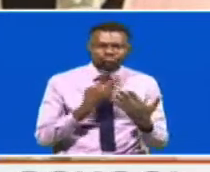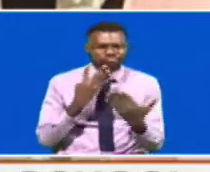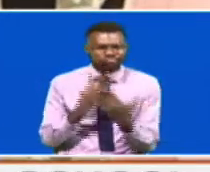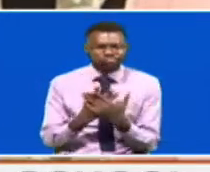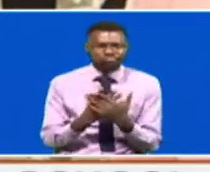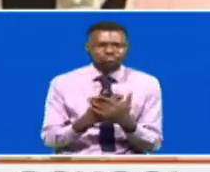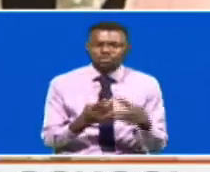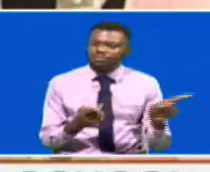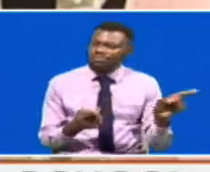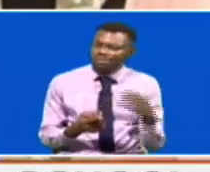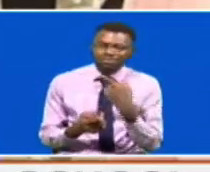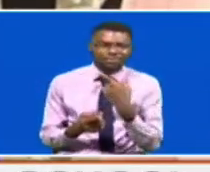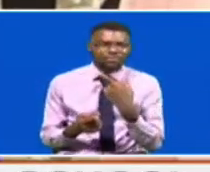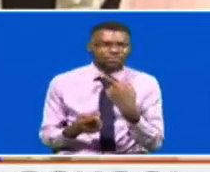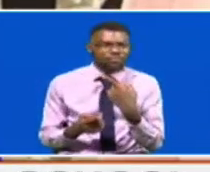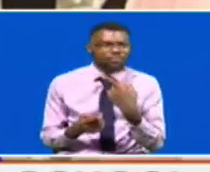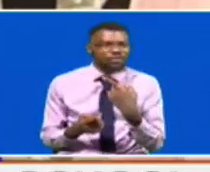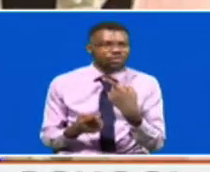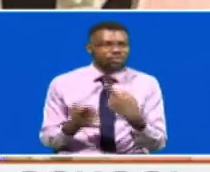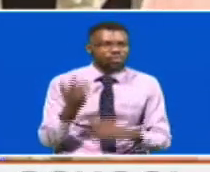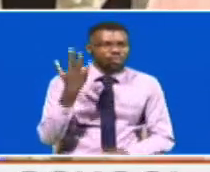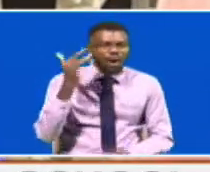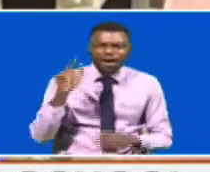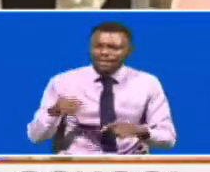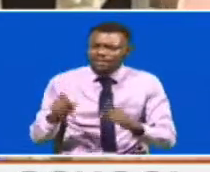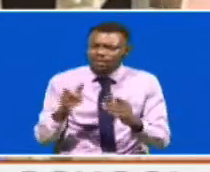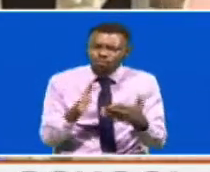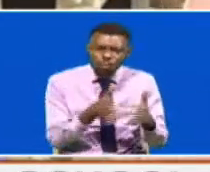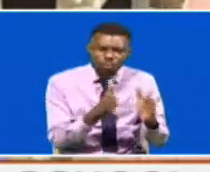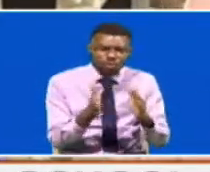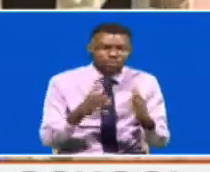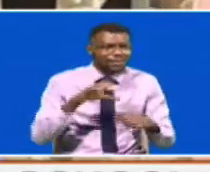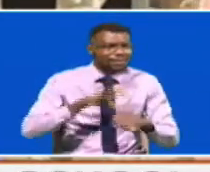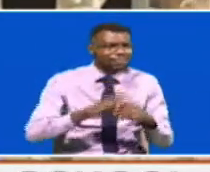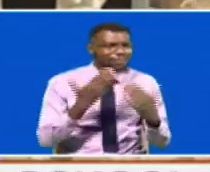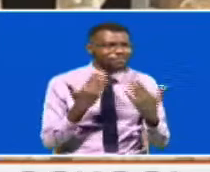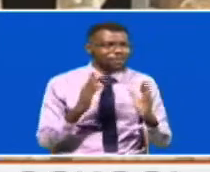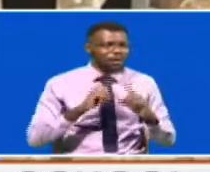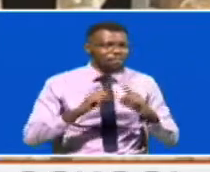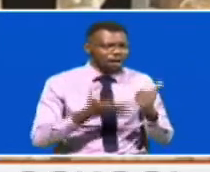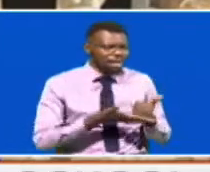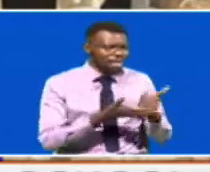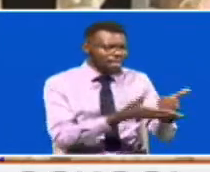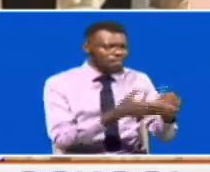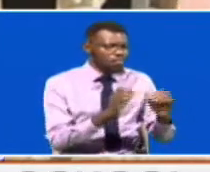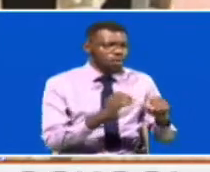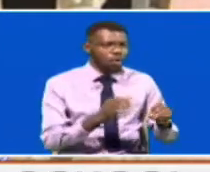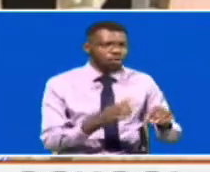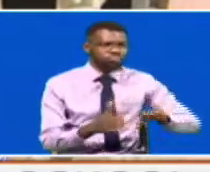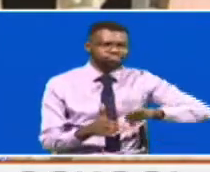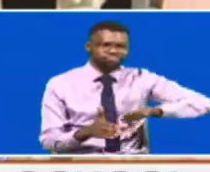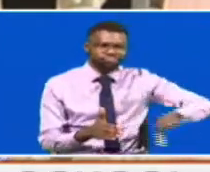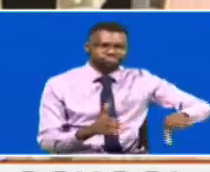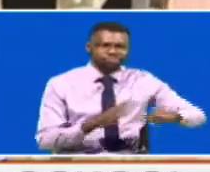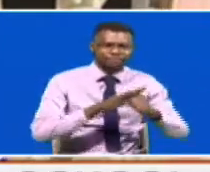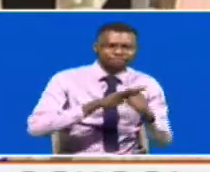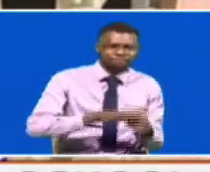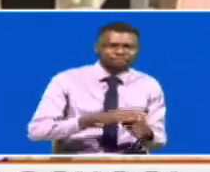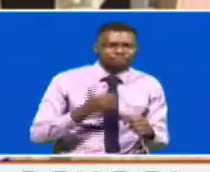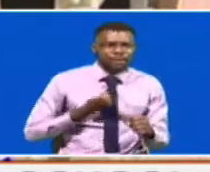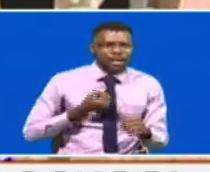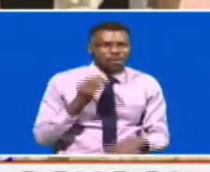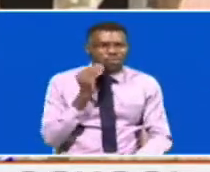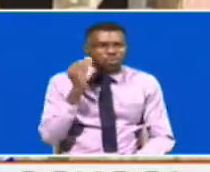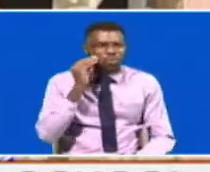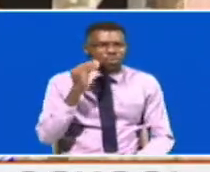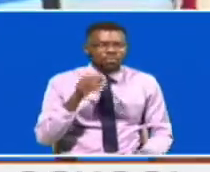kwa sababu kwanza alipata hiyo nafasi ya kusaidika na akaendelea kumzuia huyu mtoto nyumbani. Sasa kumaanisha kwamba